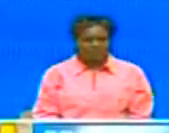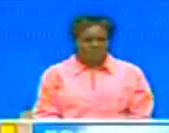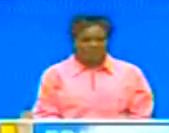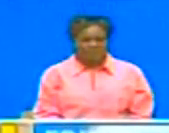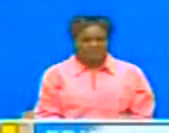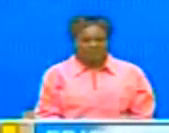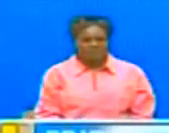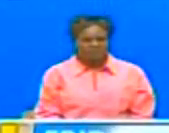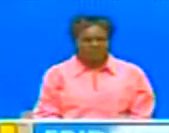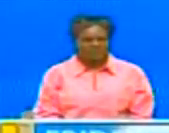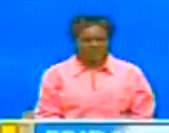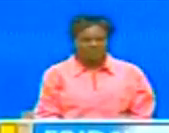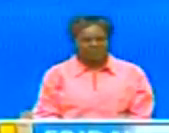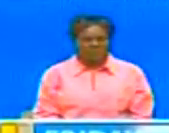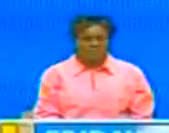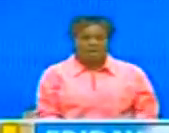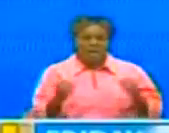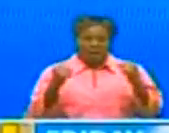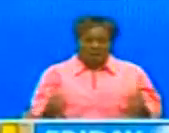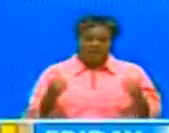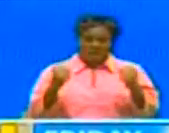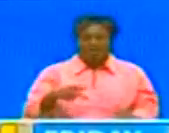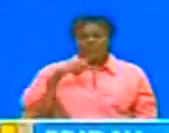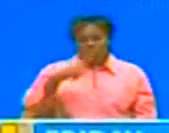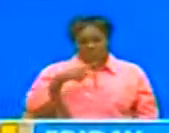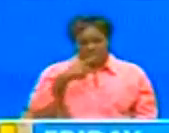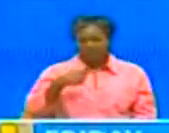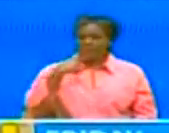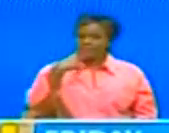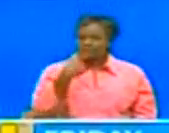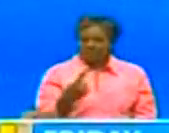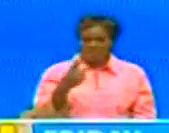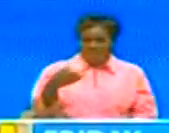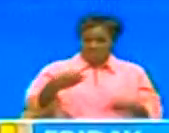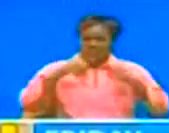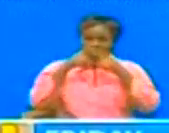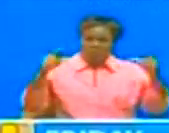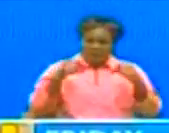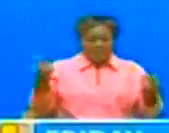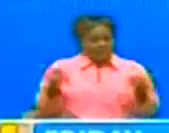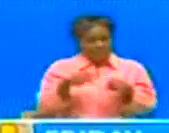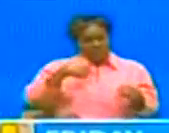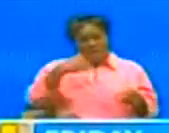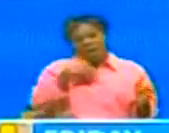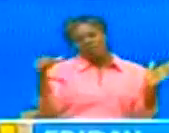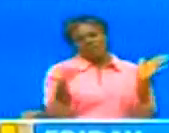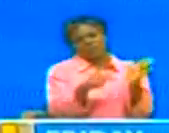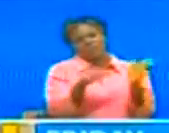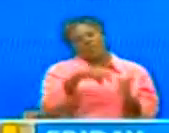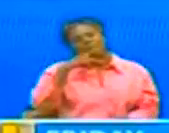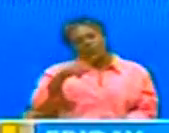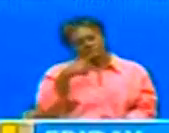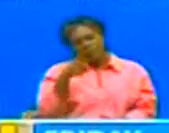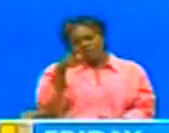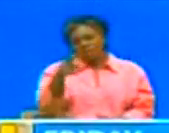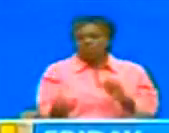Willis, there you go. Some difficult pronunciations there. Let me tell you, Willis, if you give me that word, I'd also have a lot of trouble with it. Take